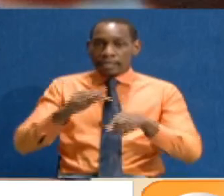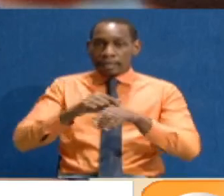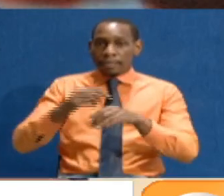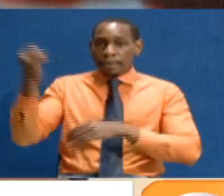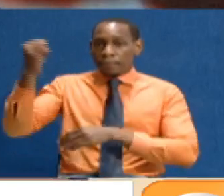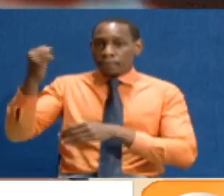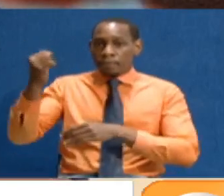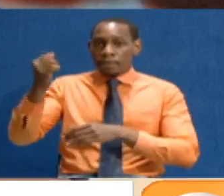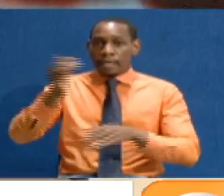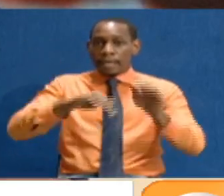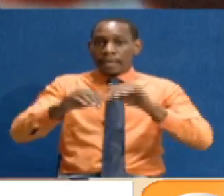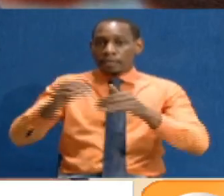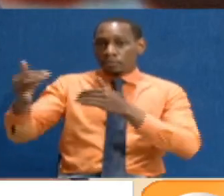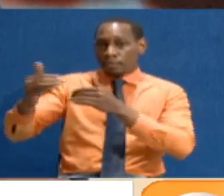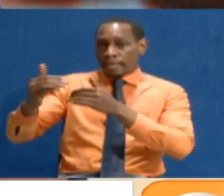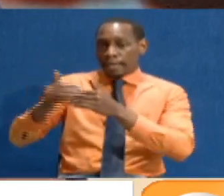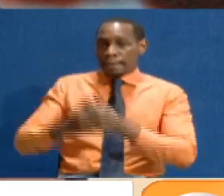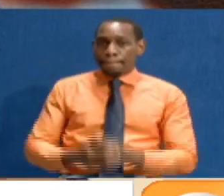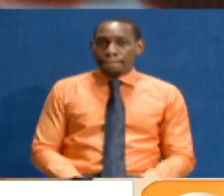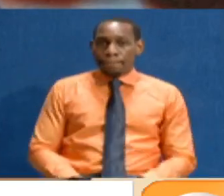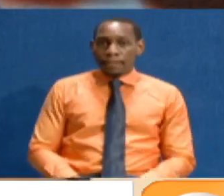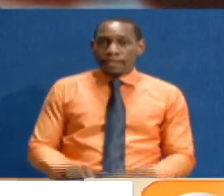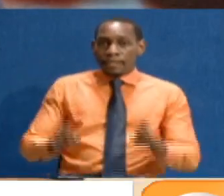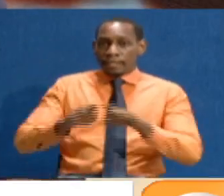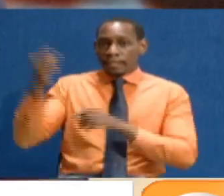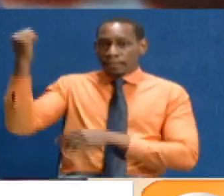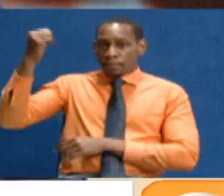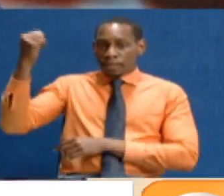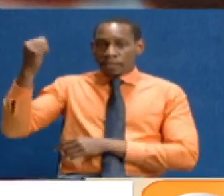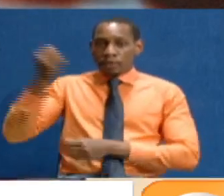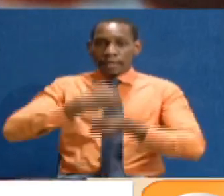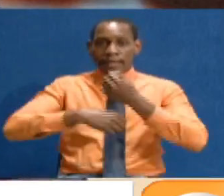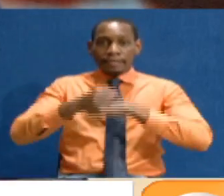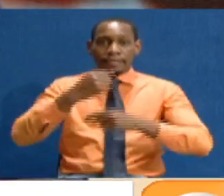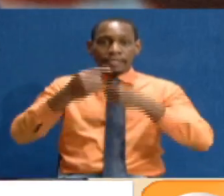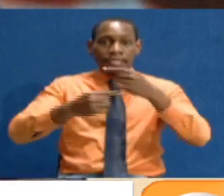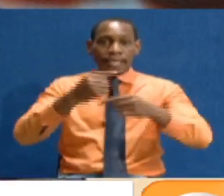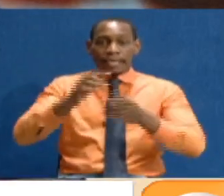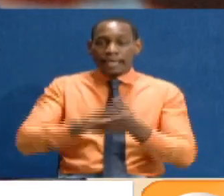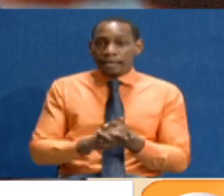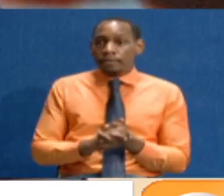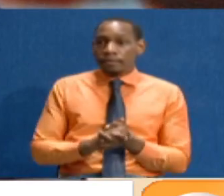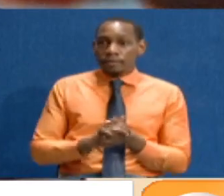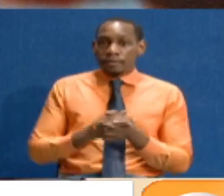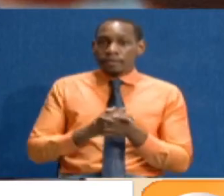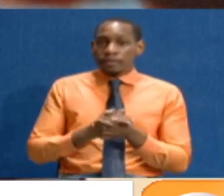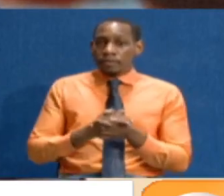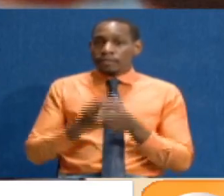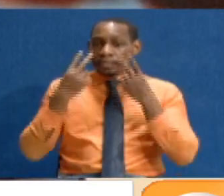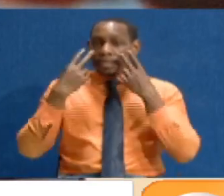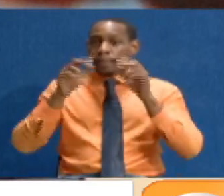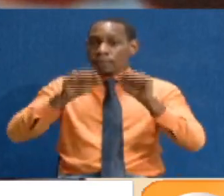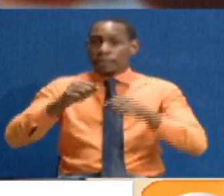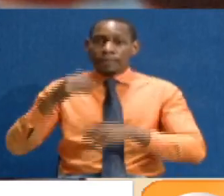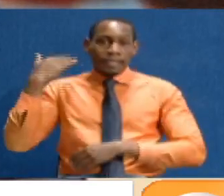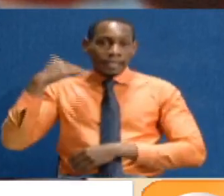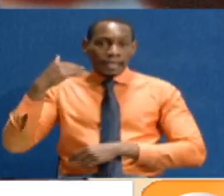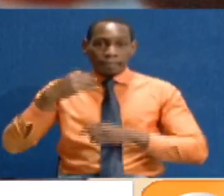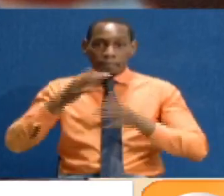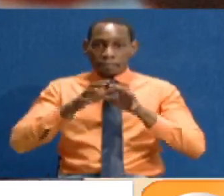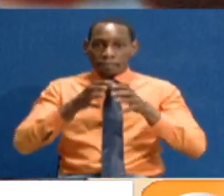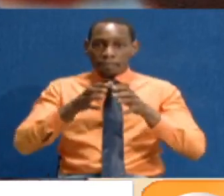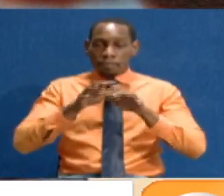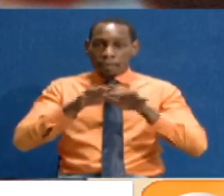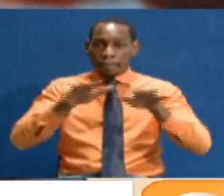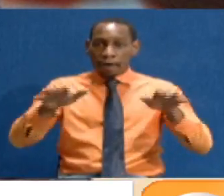electioneering period and the political heightened political season, we know that there's likelihood of crime going up. But